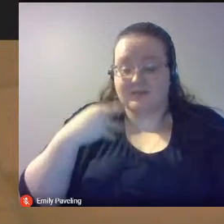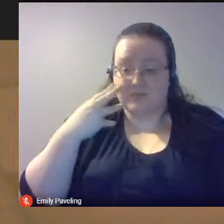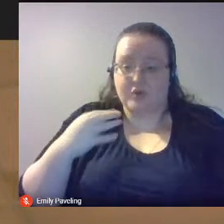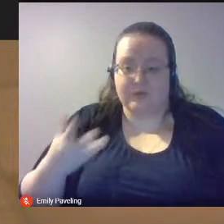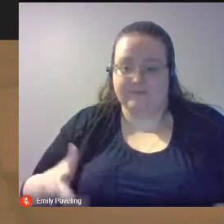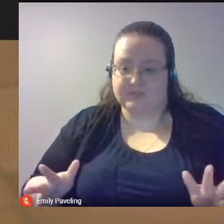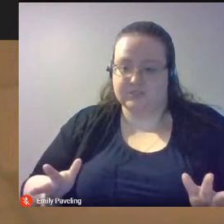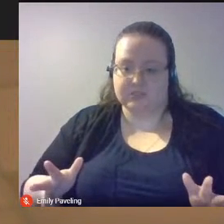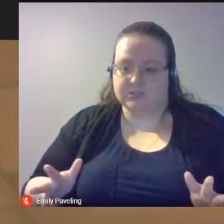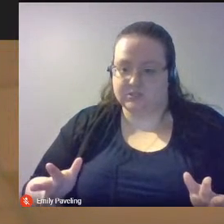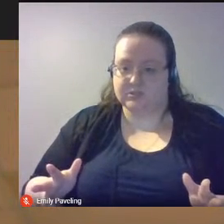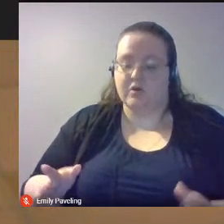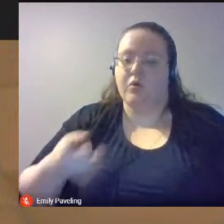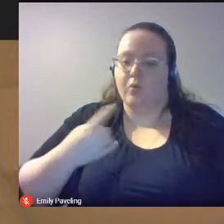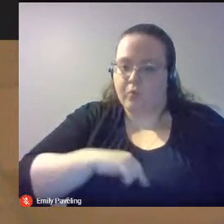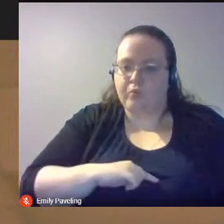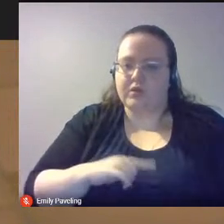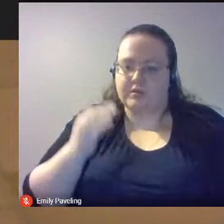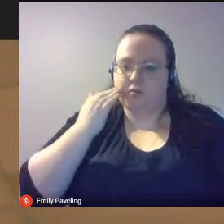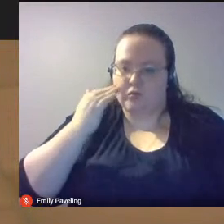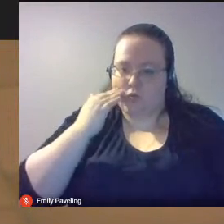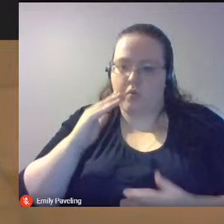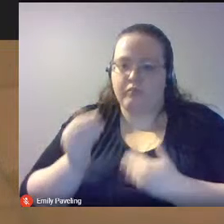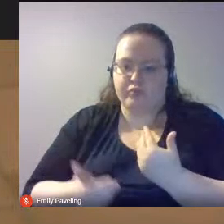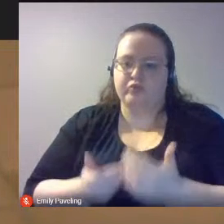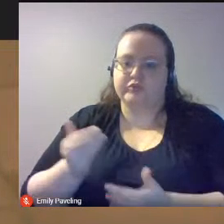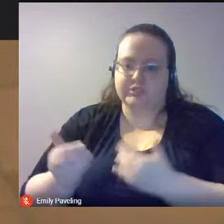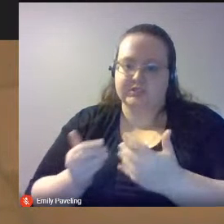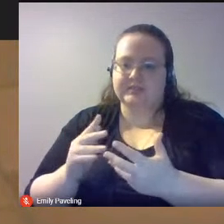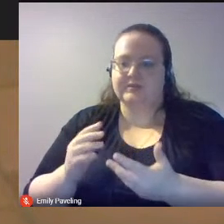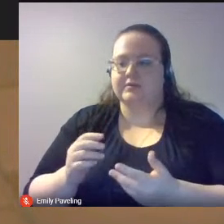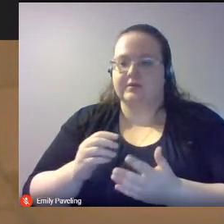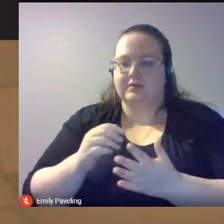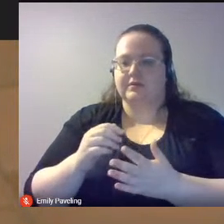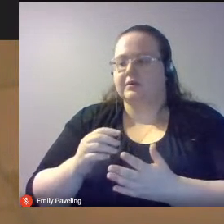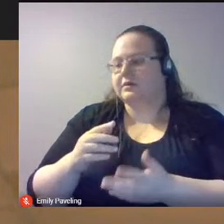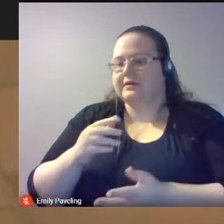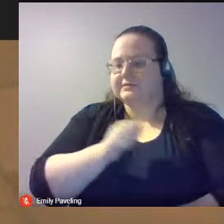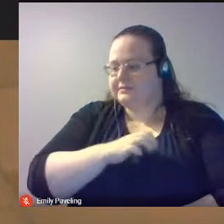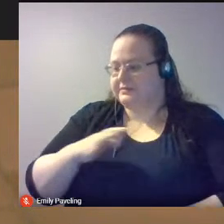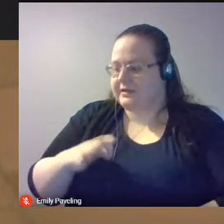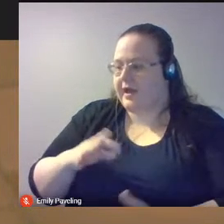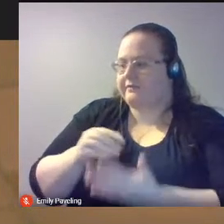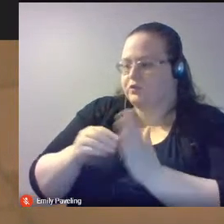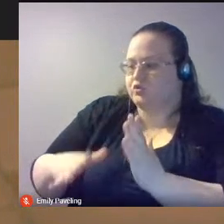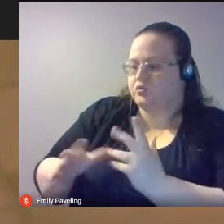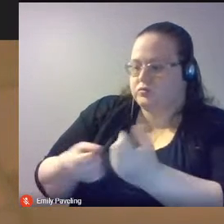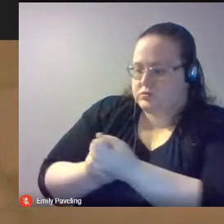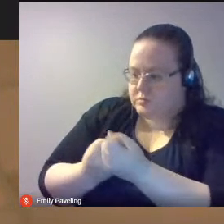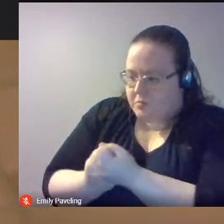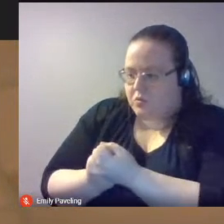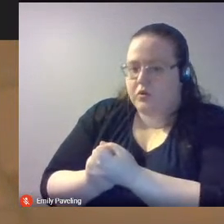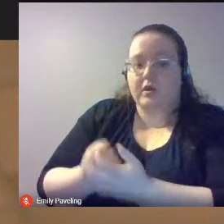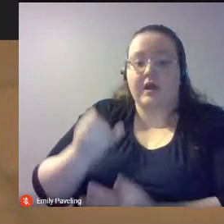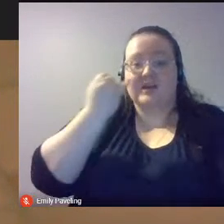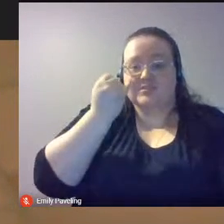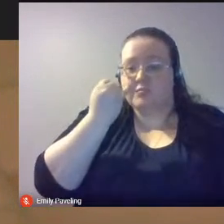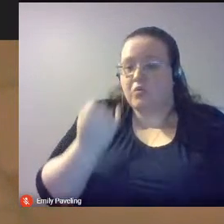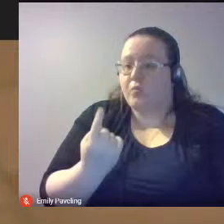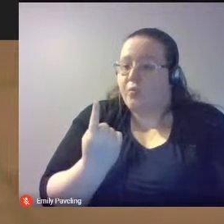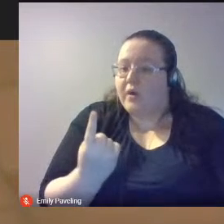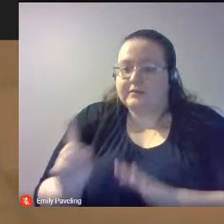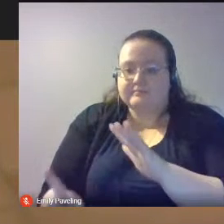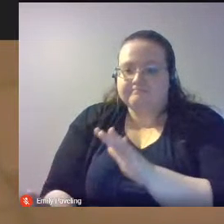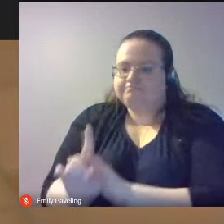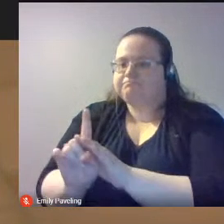and students are well supported and that families are well communicated with should we have even a single case of